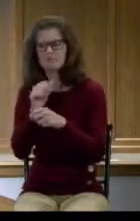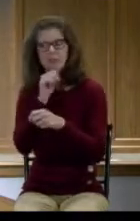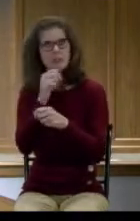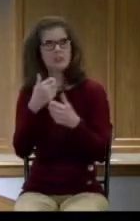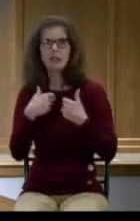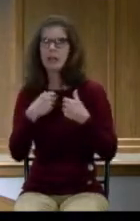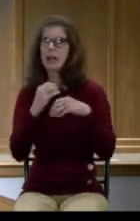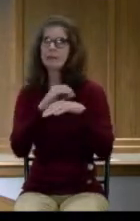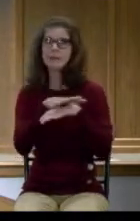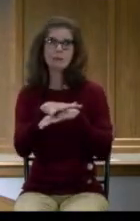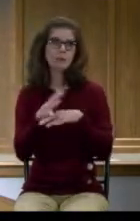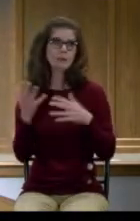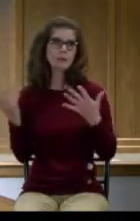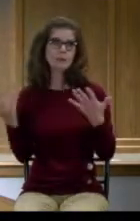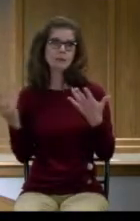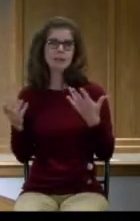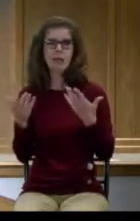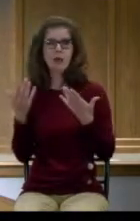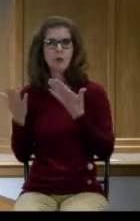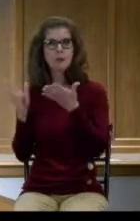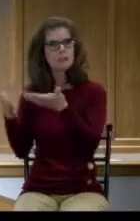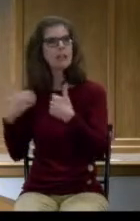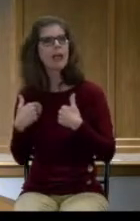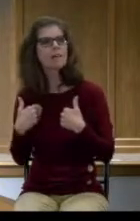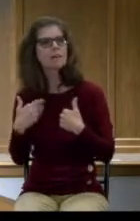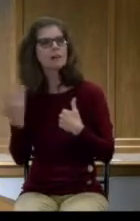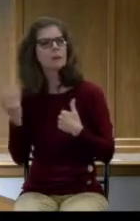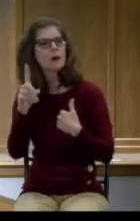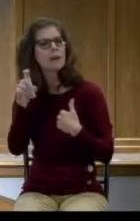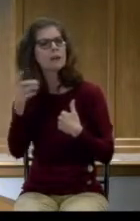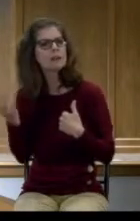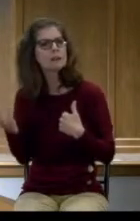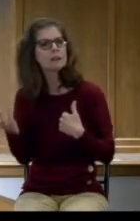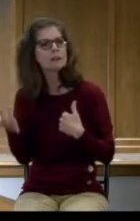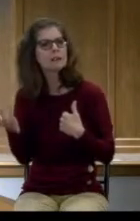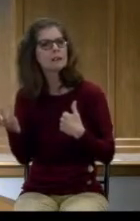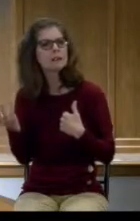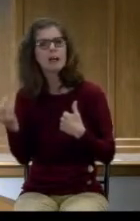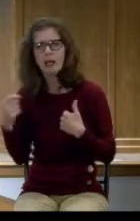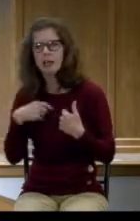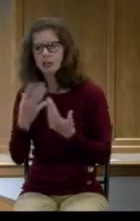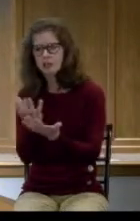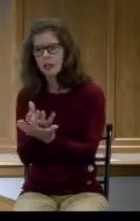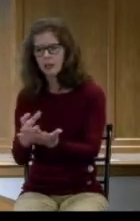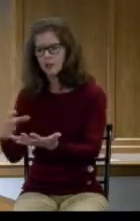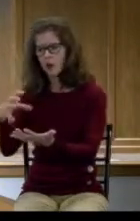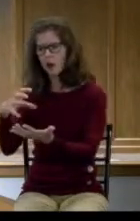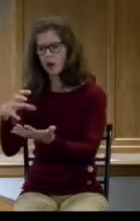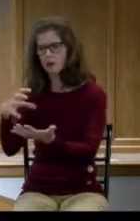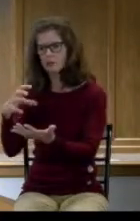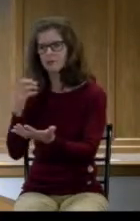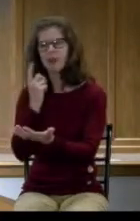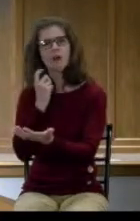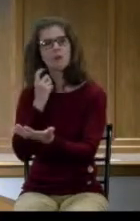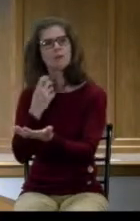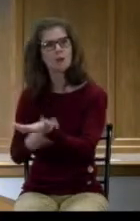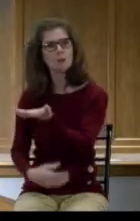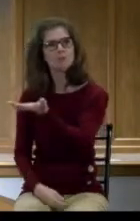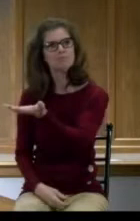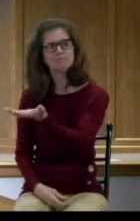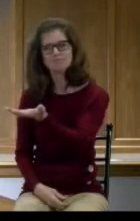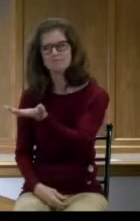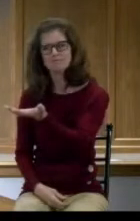influence. What she had was she had a jar of perfume and a heart for